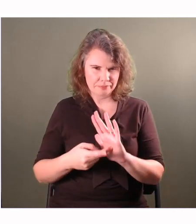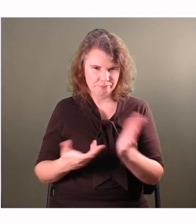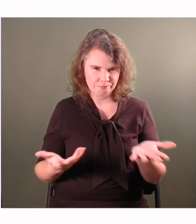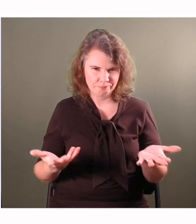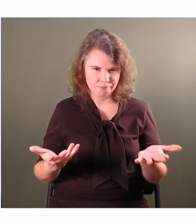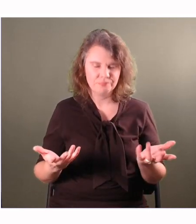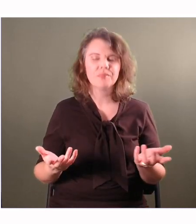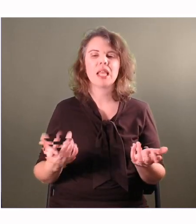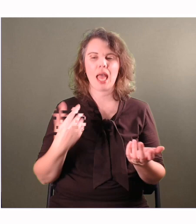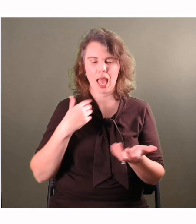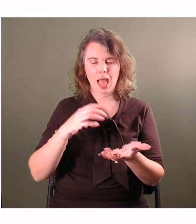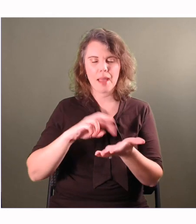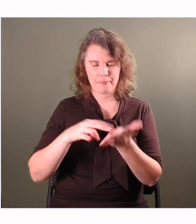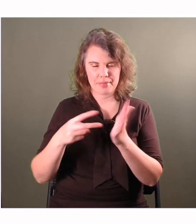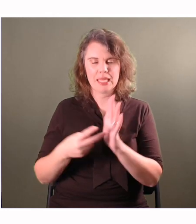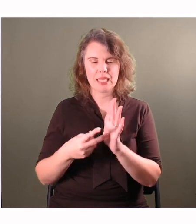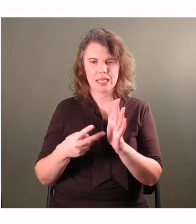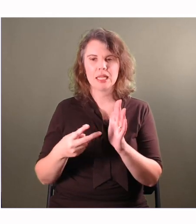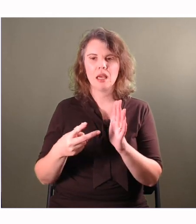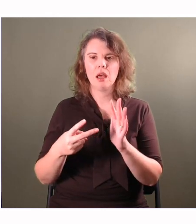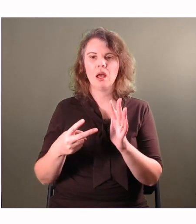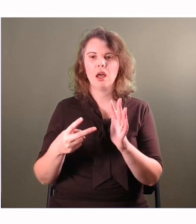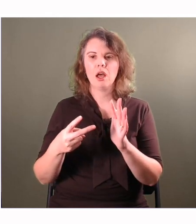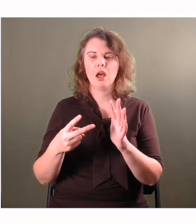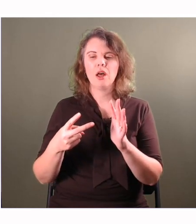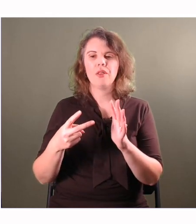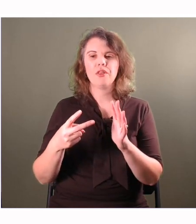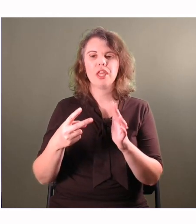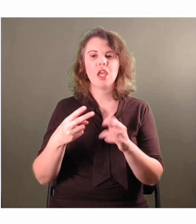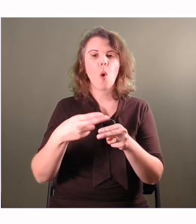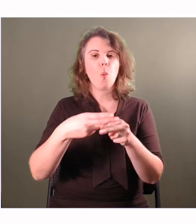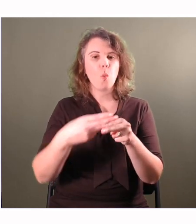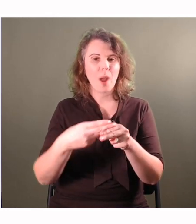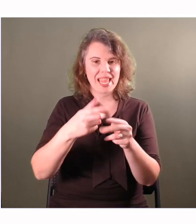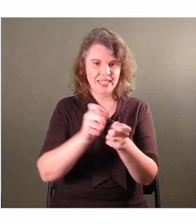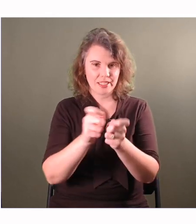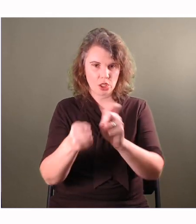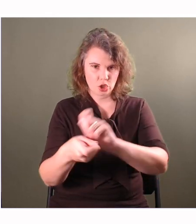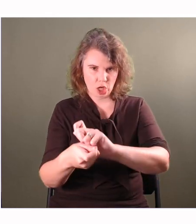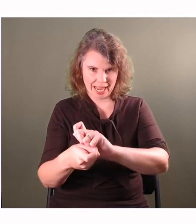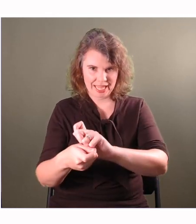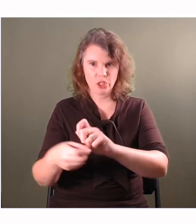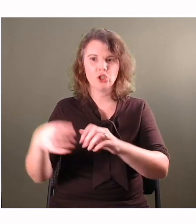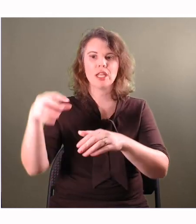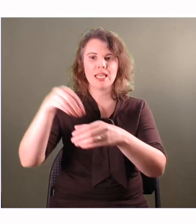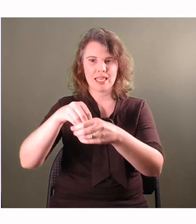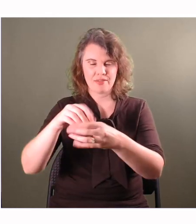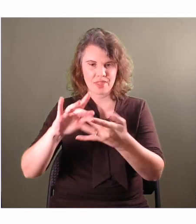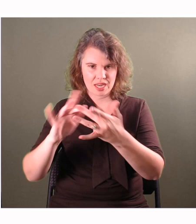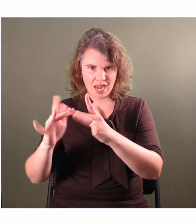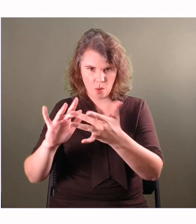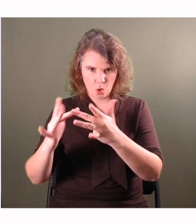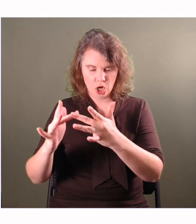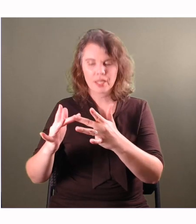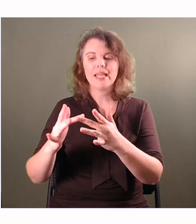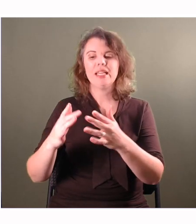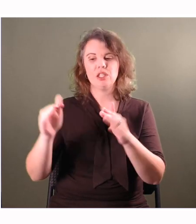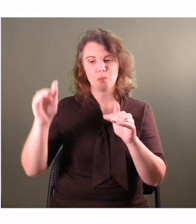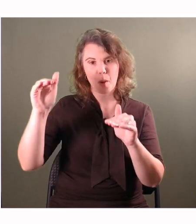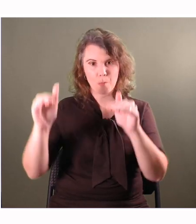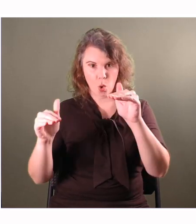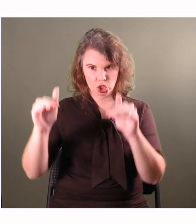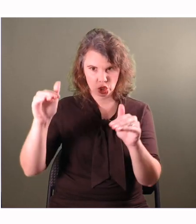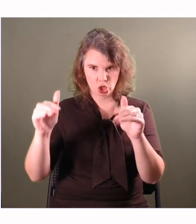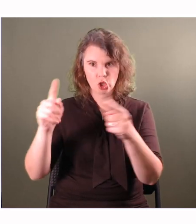by error-based learning? I mean that the learning or the weight change in the network is proportional to the target